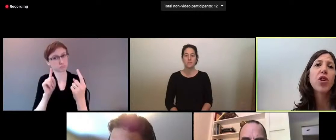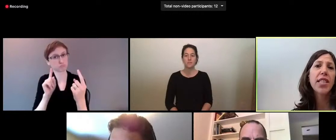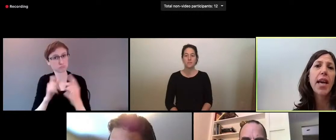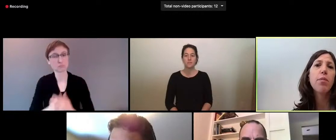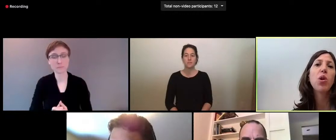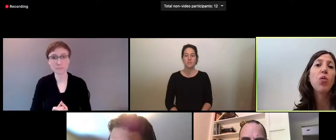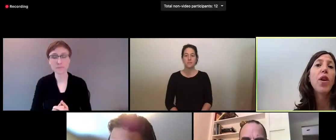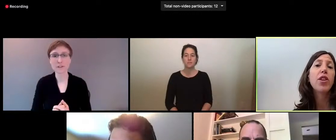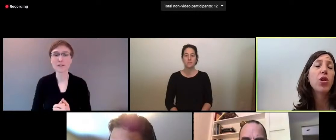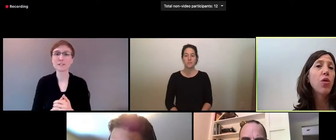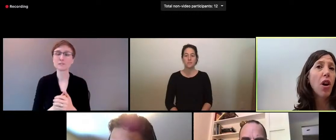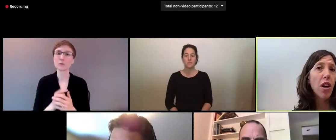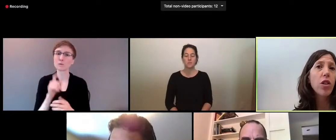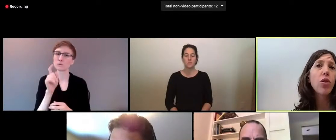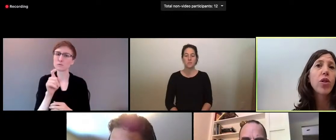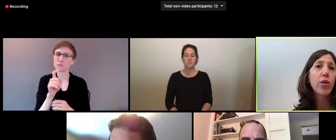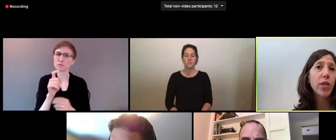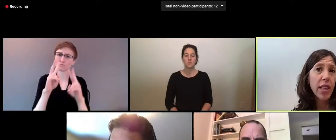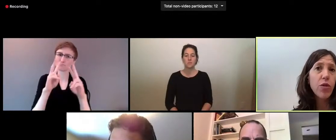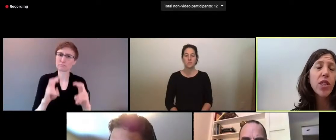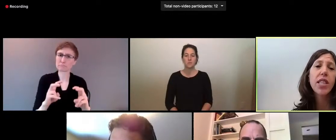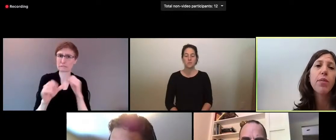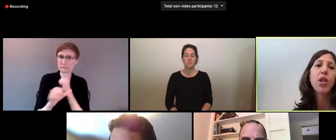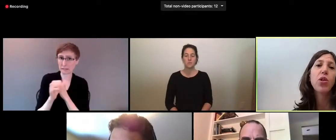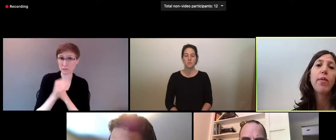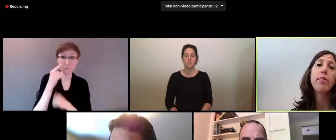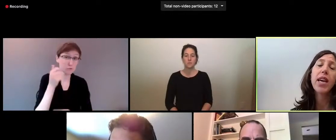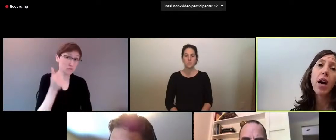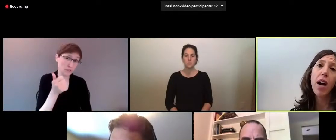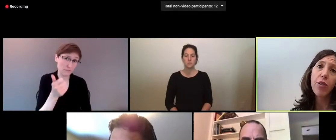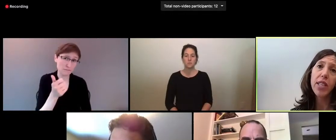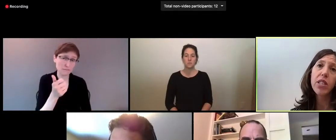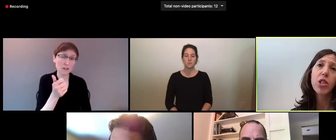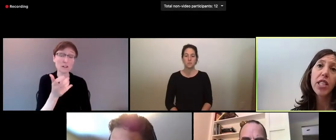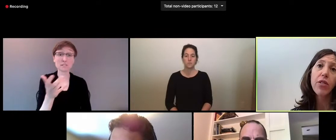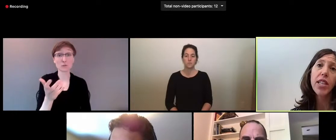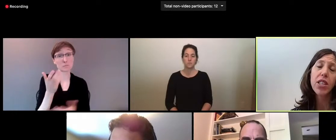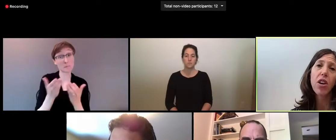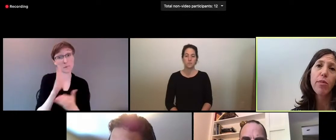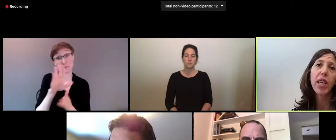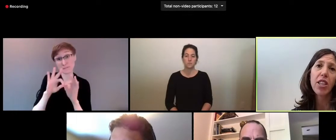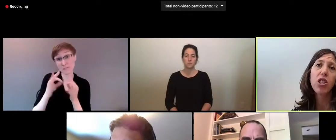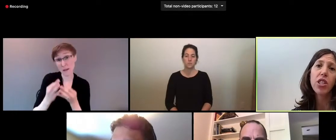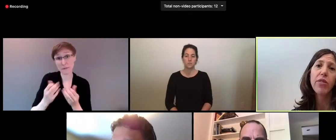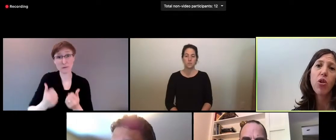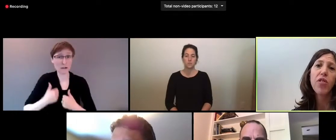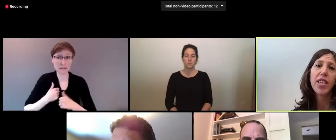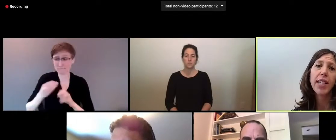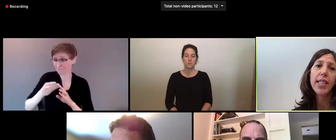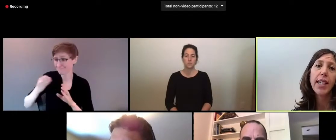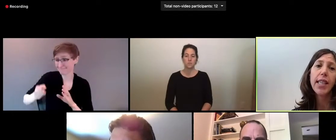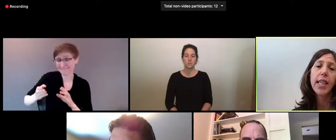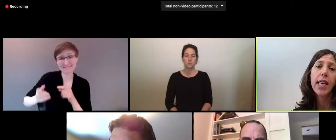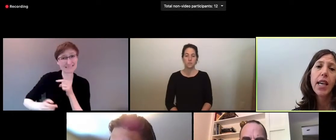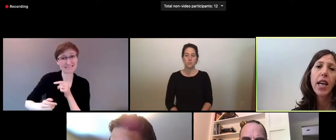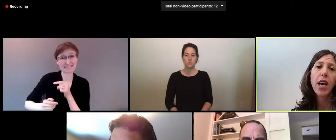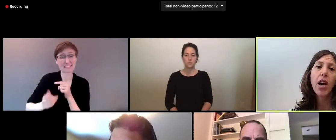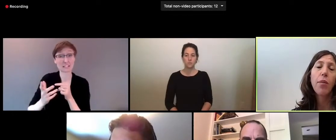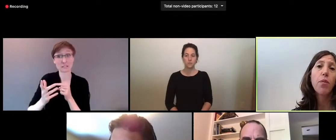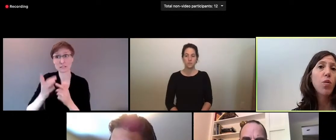associated risks. For example, whether you are or you live with someone who may be at higher risk for serious complications of